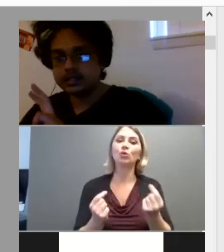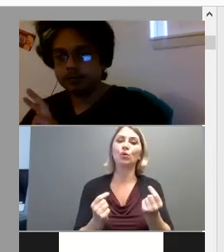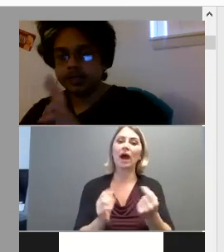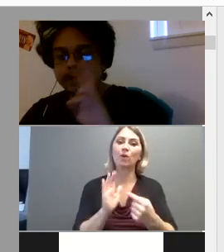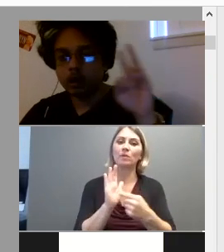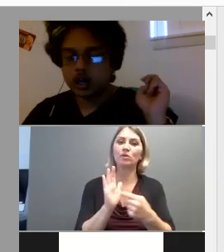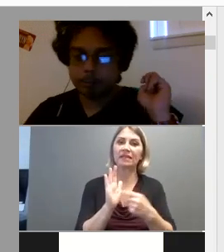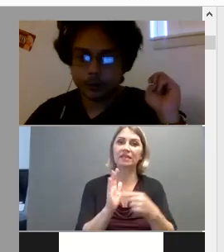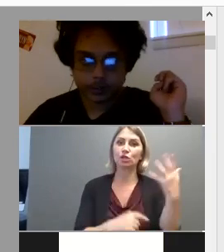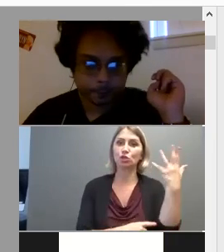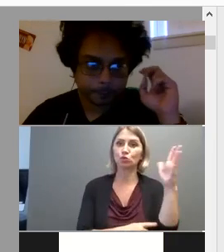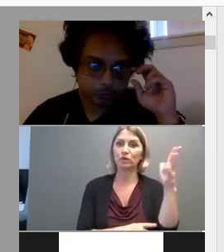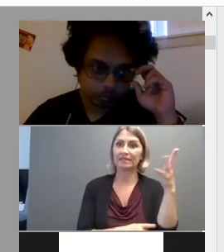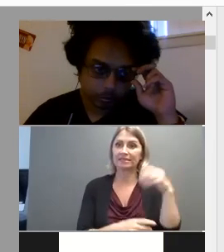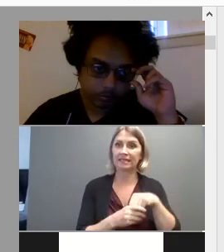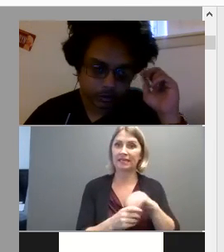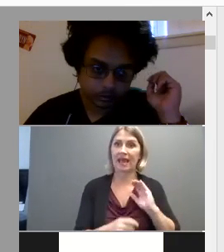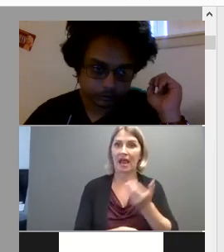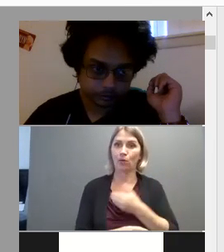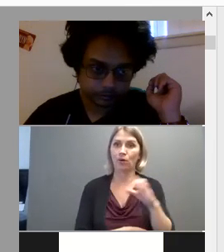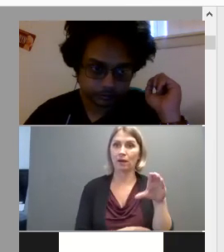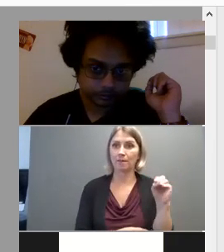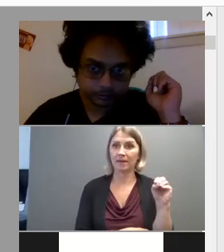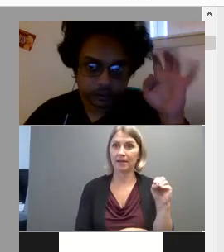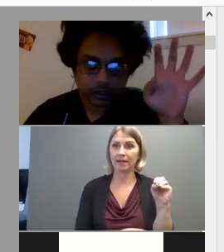represent trees in our computer?